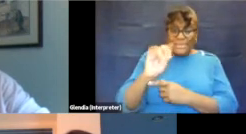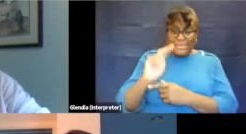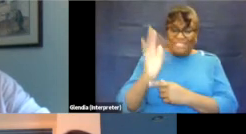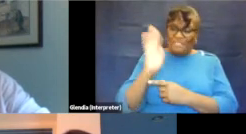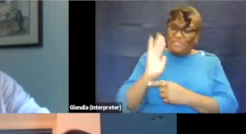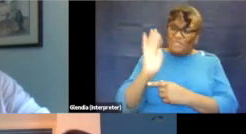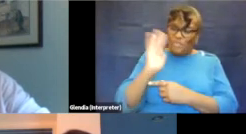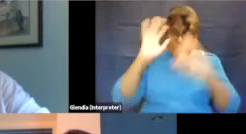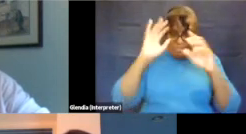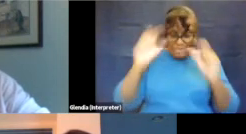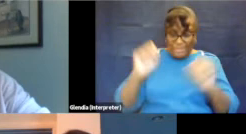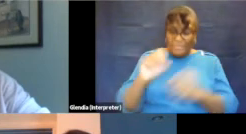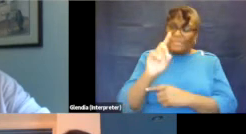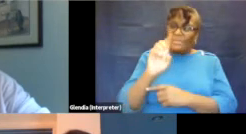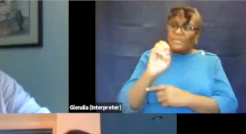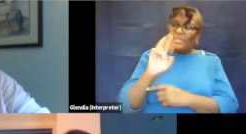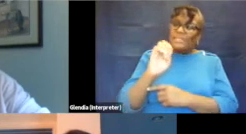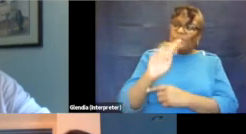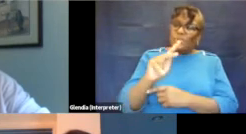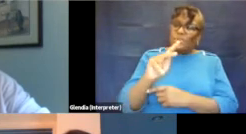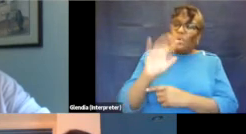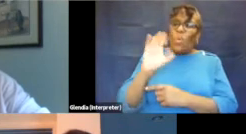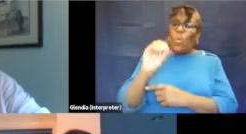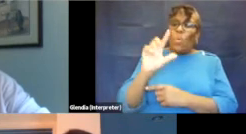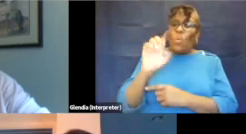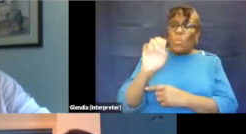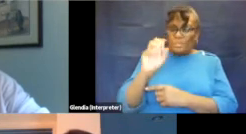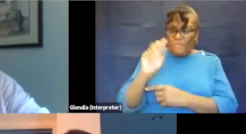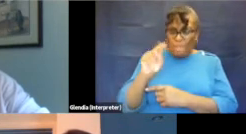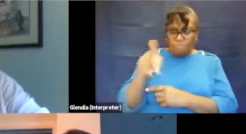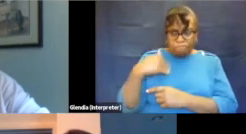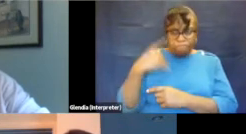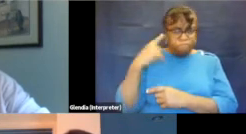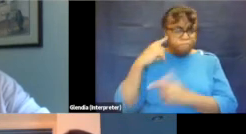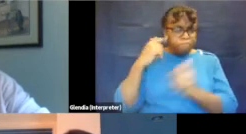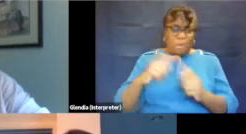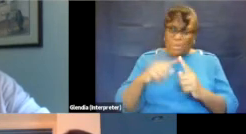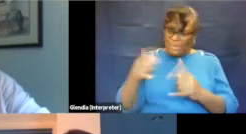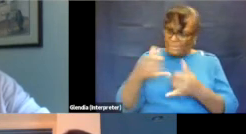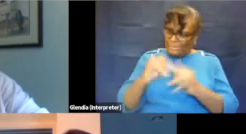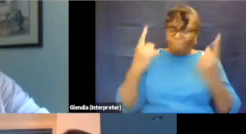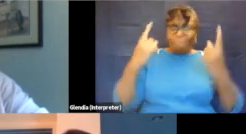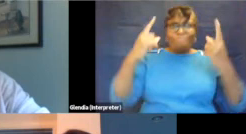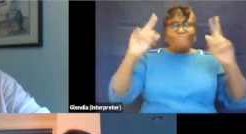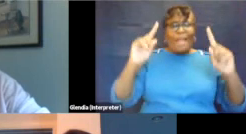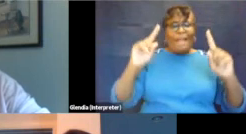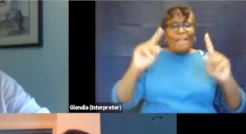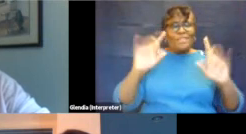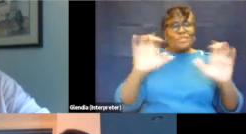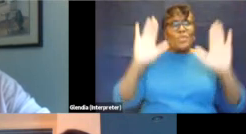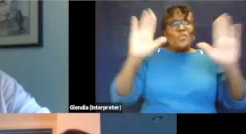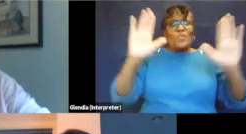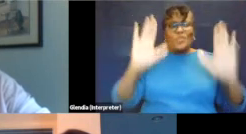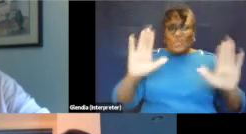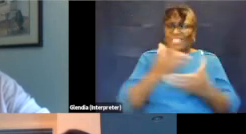player, both have hearing loss. It's nice to show that these people were able to be successful and accomplish great things. Just like